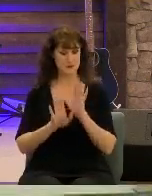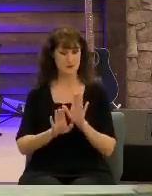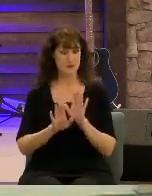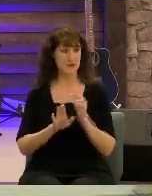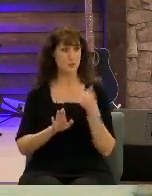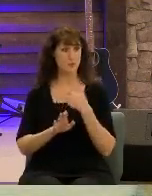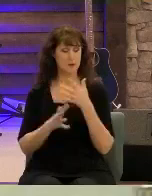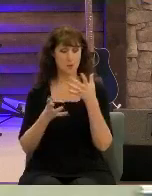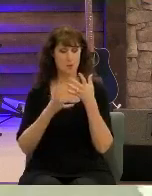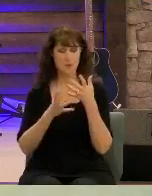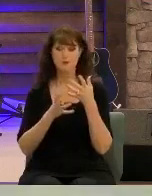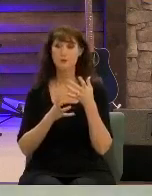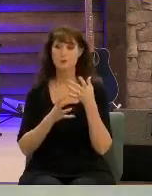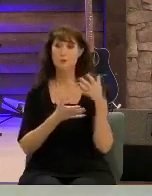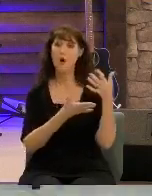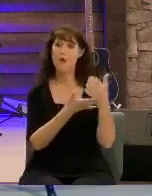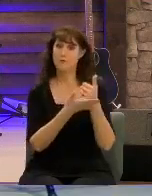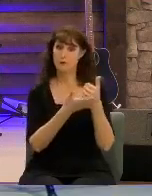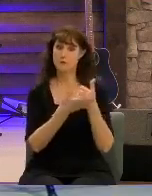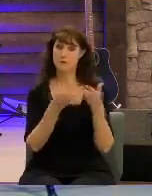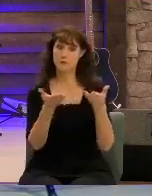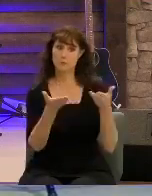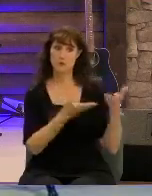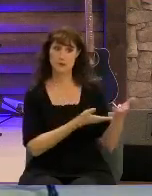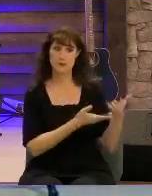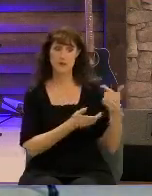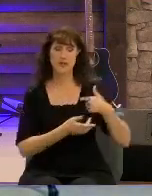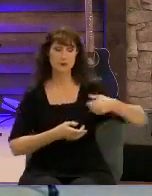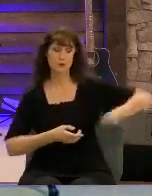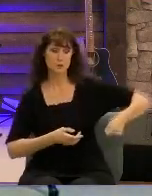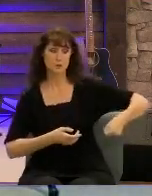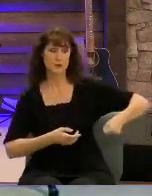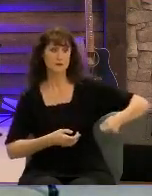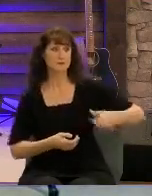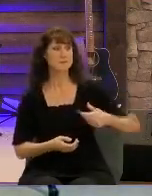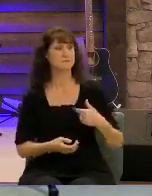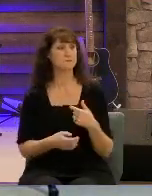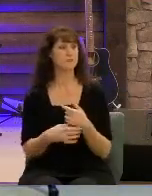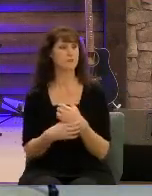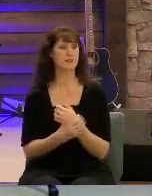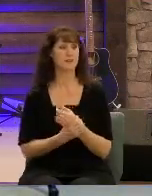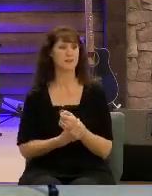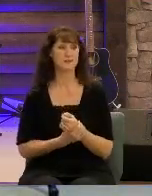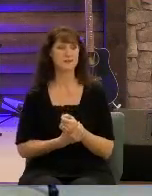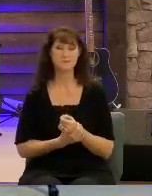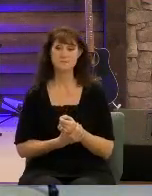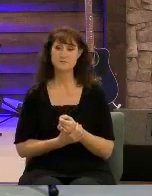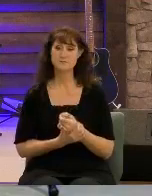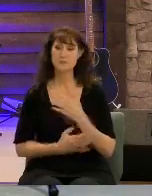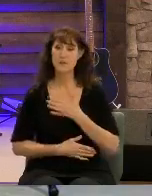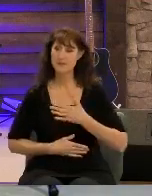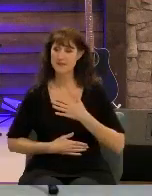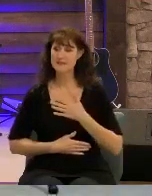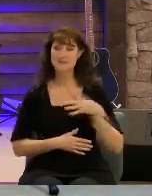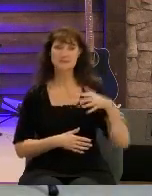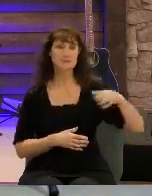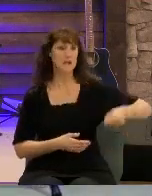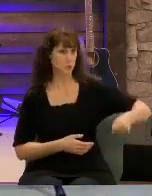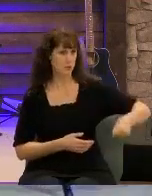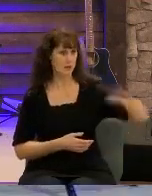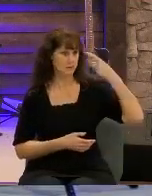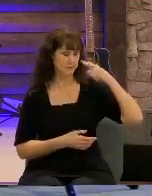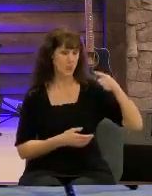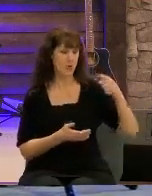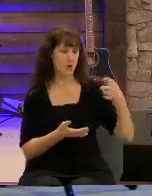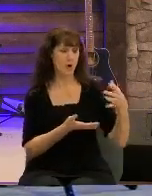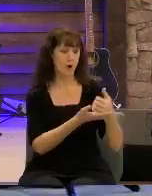missions offering. If somebody would just bring the suitcase, I'm just up here barking out orders, aren't I? So somebody would bring the suitcase up here